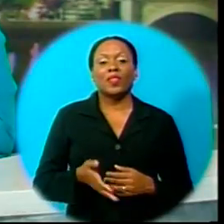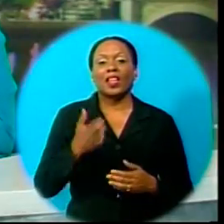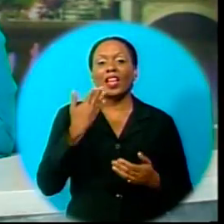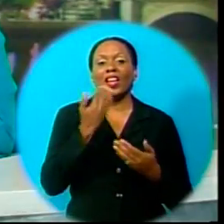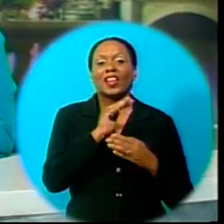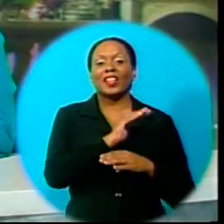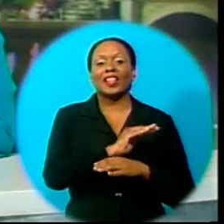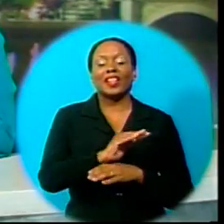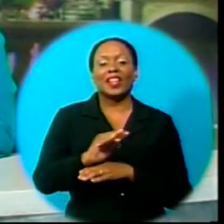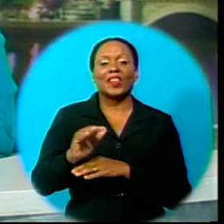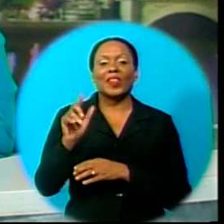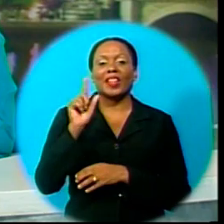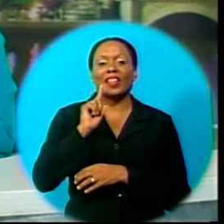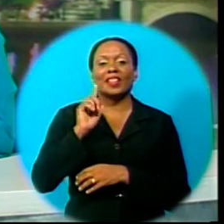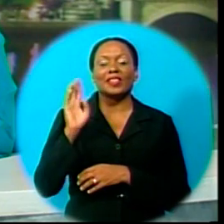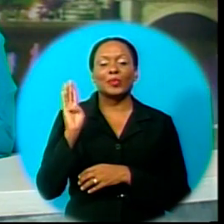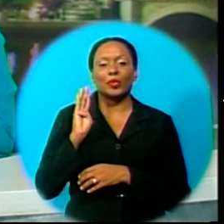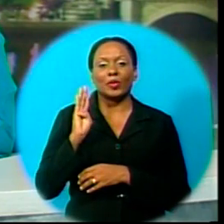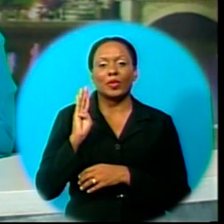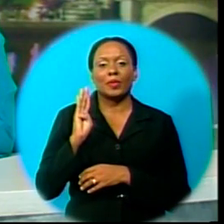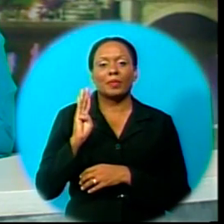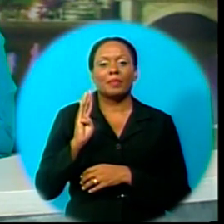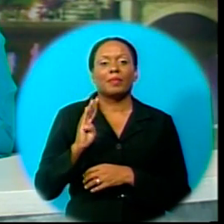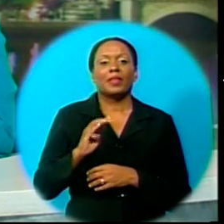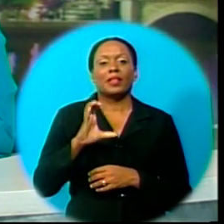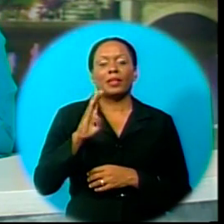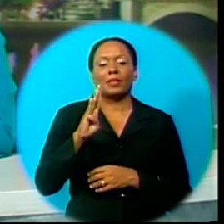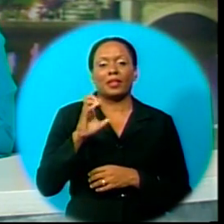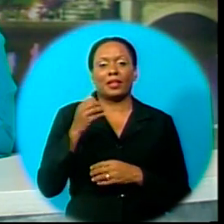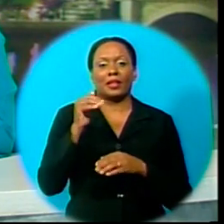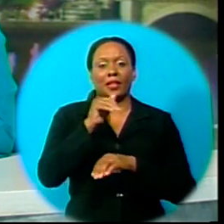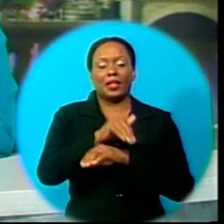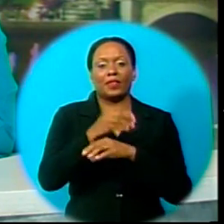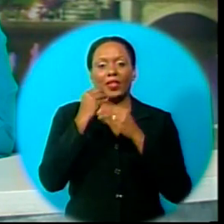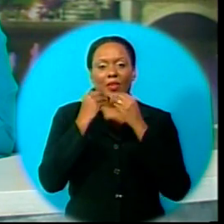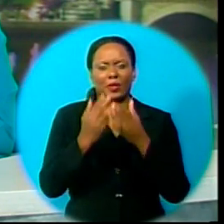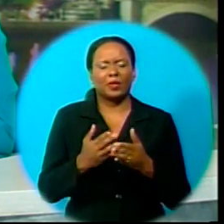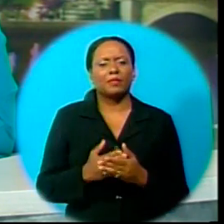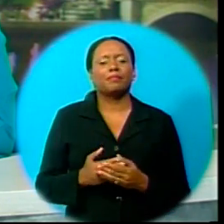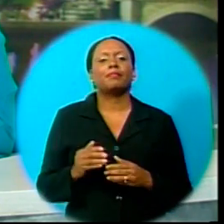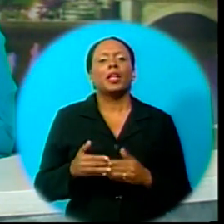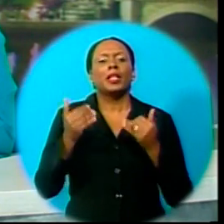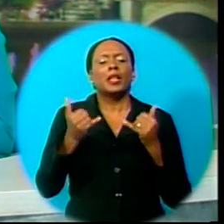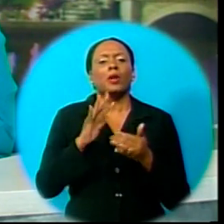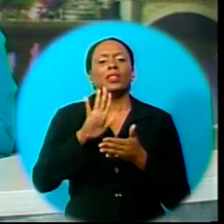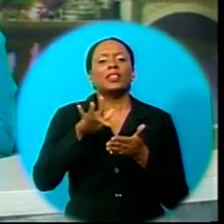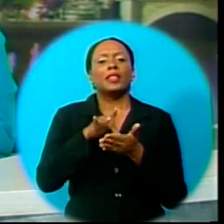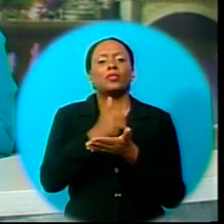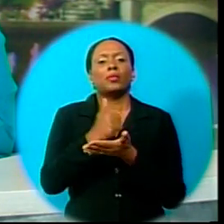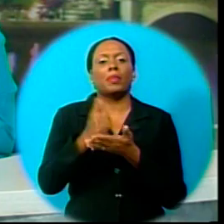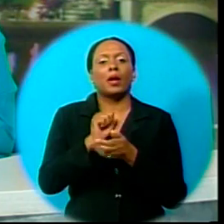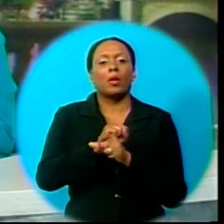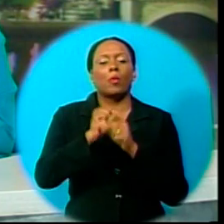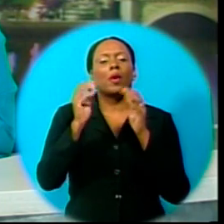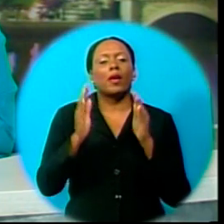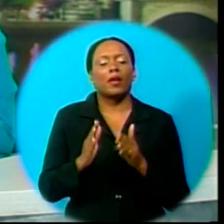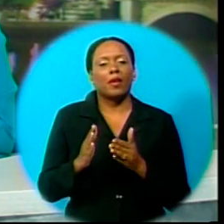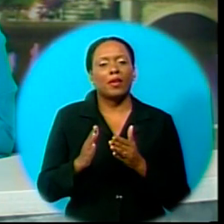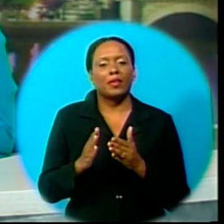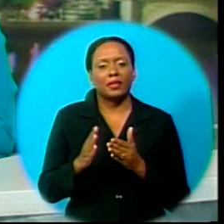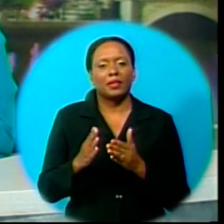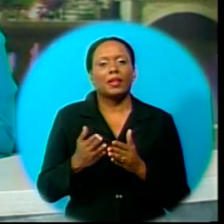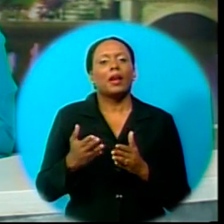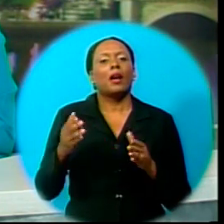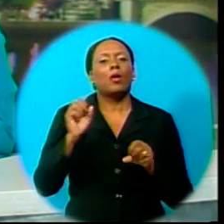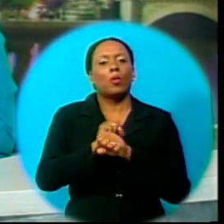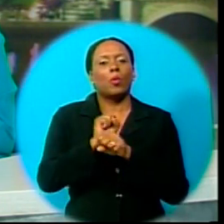Very good evening to you. I'm Lisa Broom. This is the CBC Evening News. In our top story tonight, central bank employees are back on the